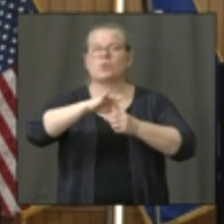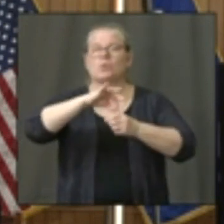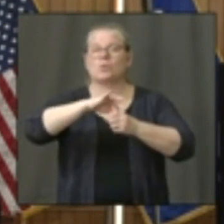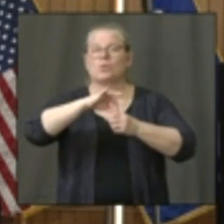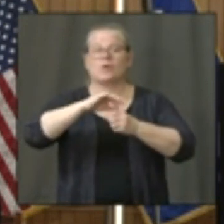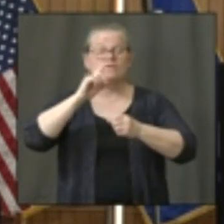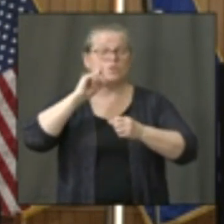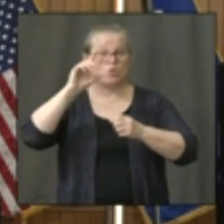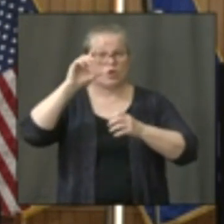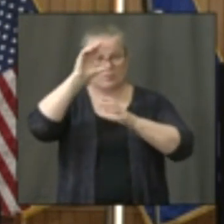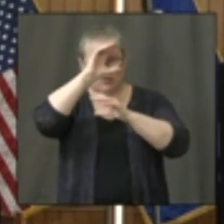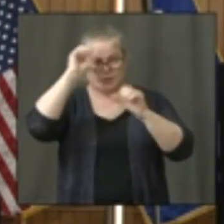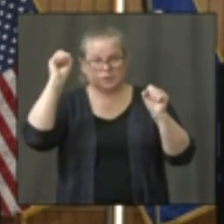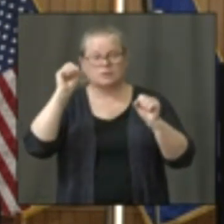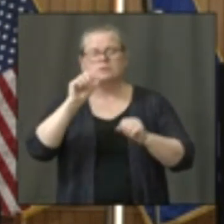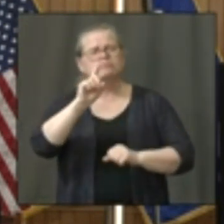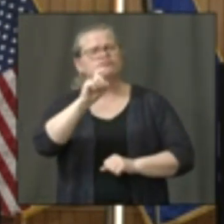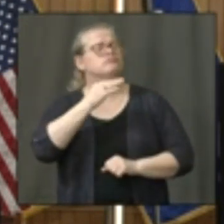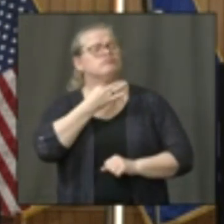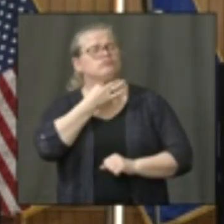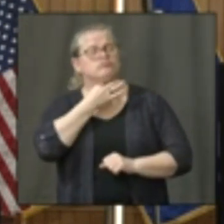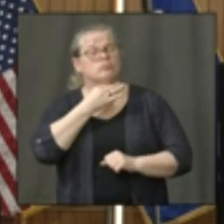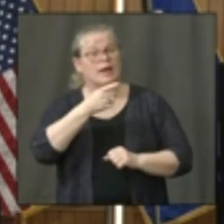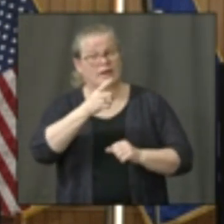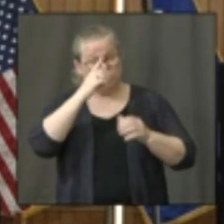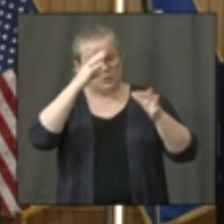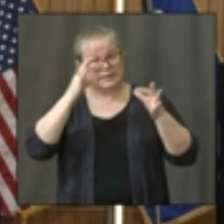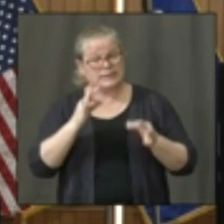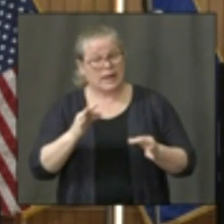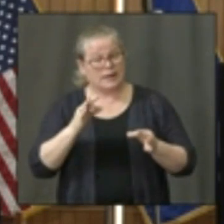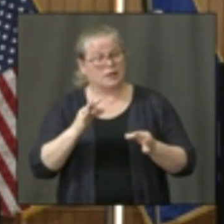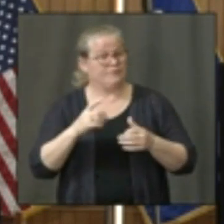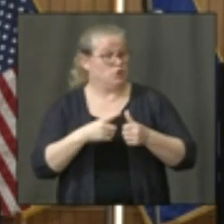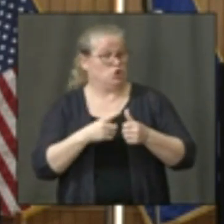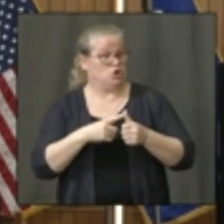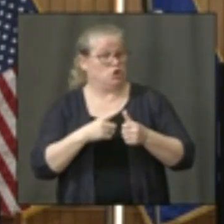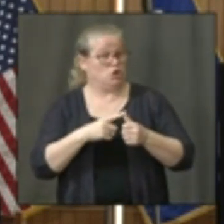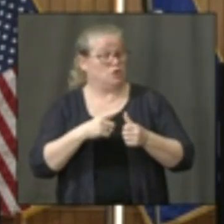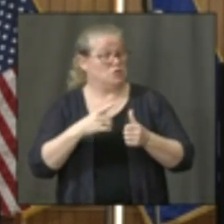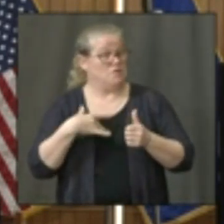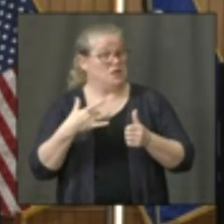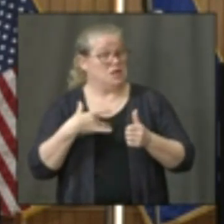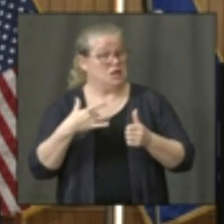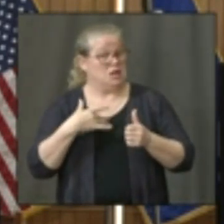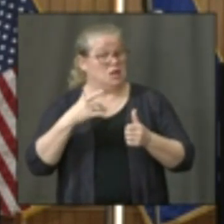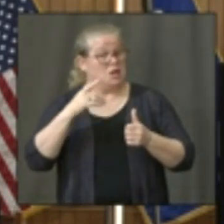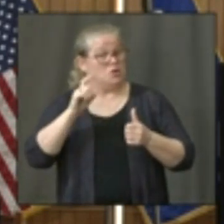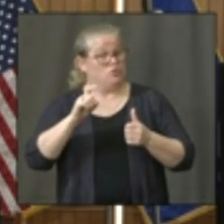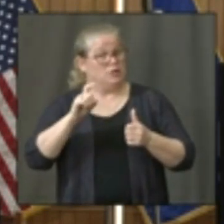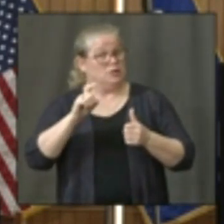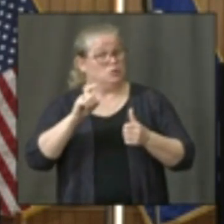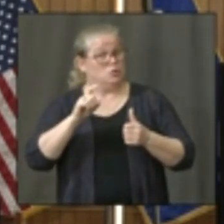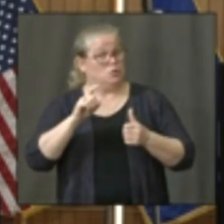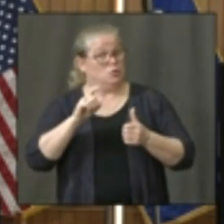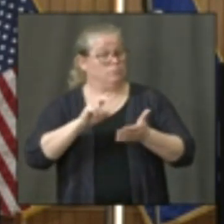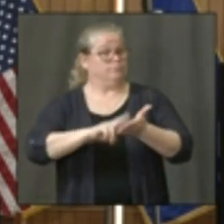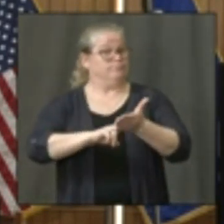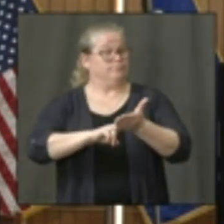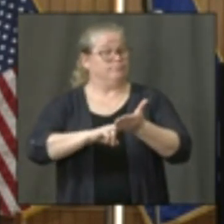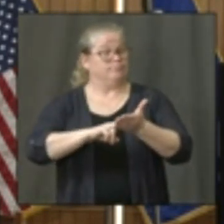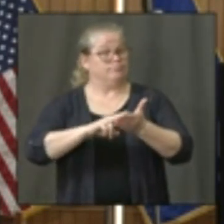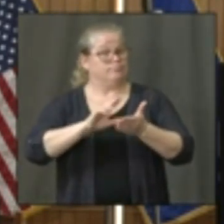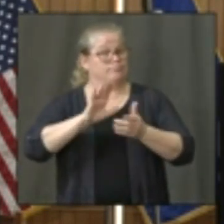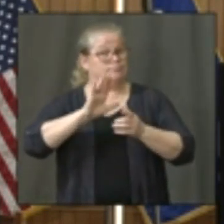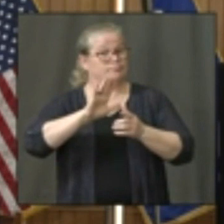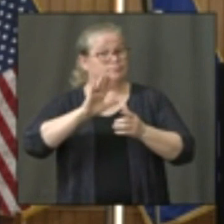one, whether or not you need to issue an executive order for this to go forward in a safe manner? And second,